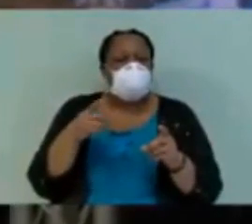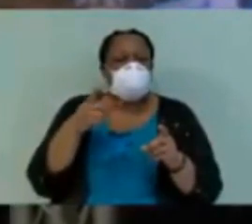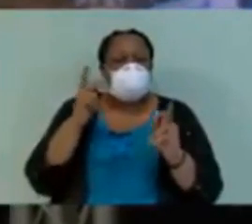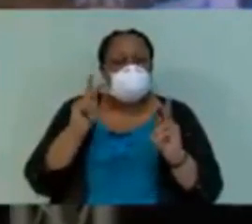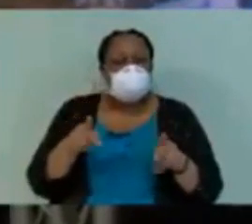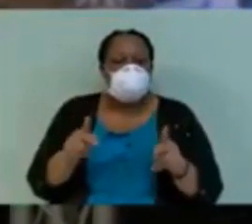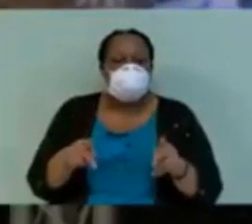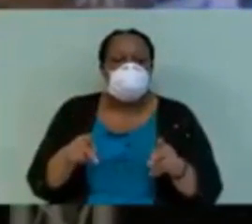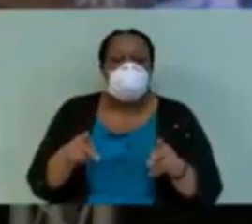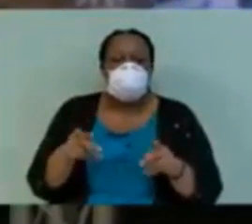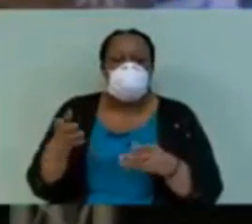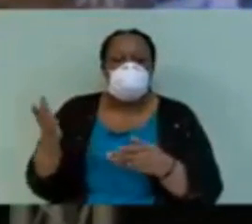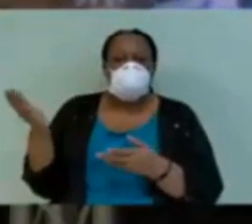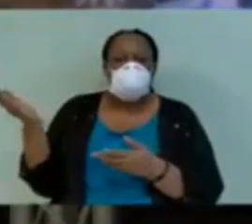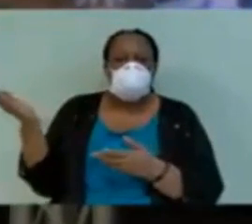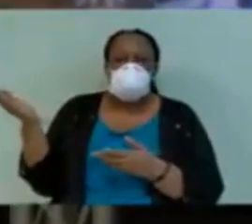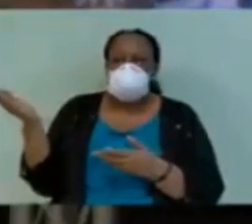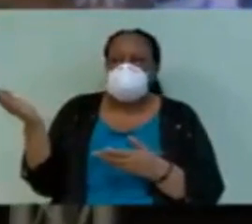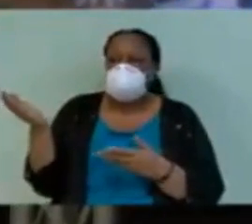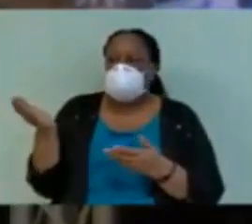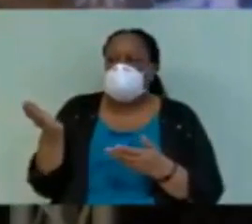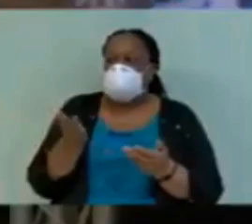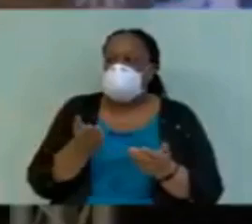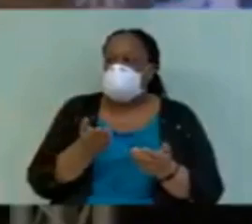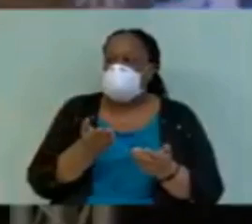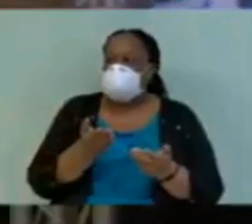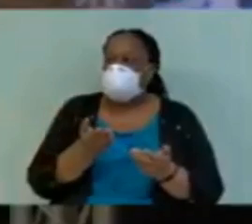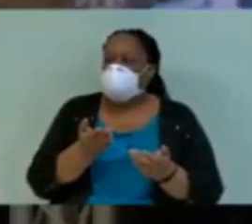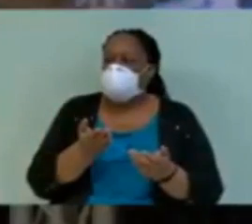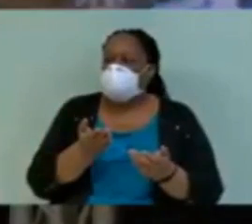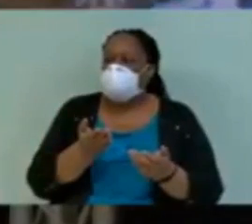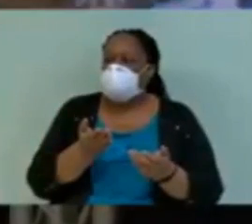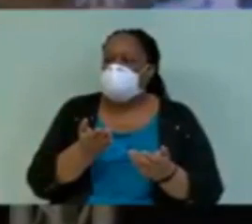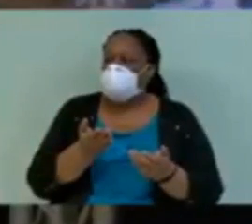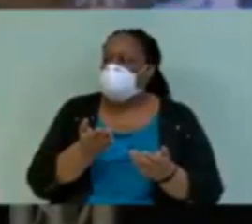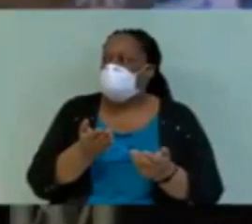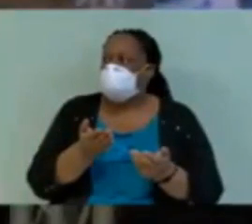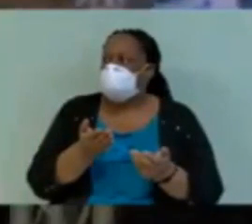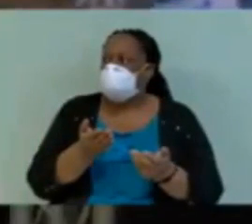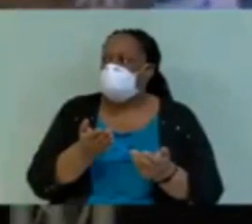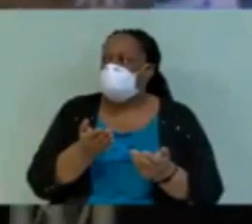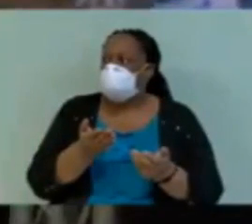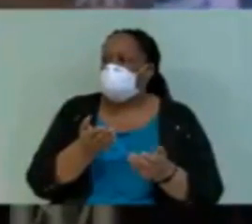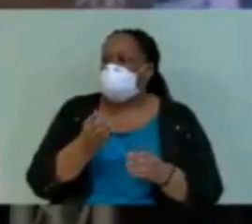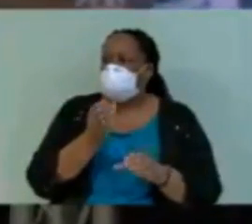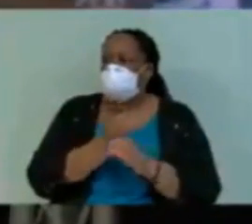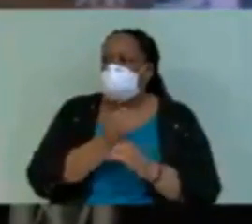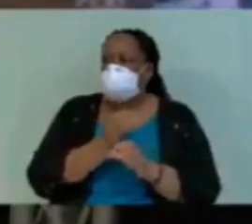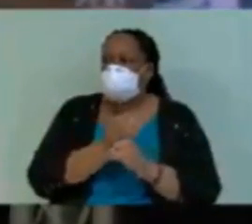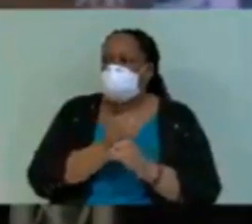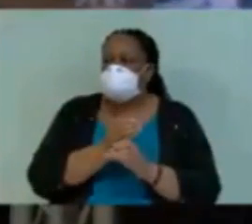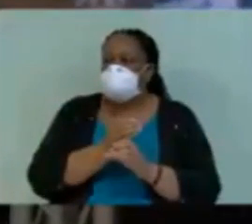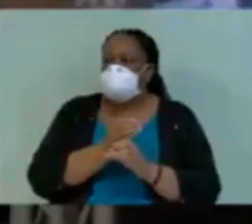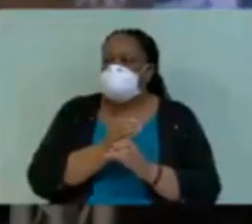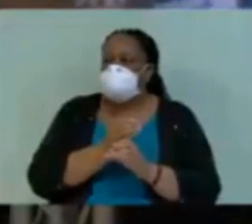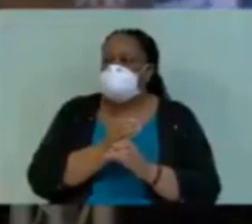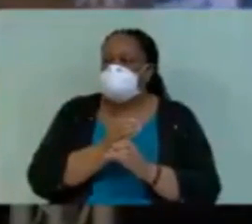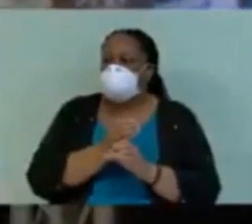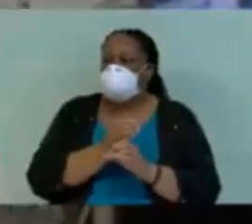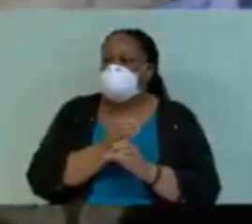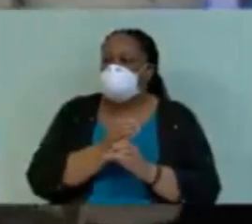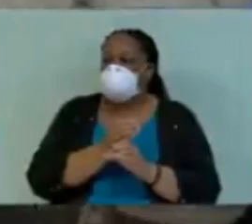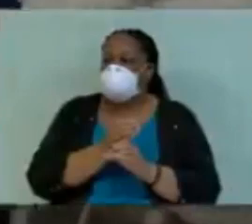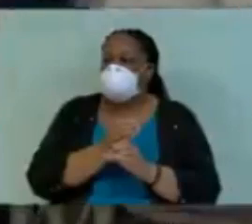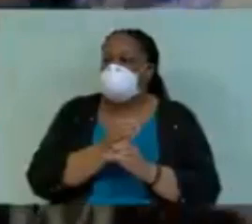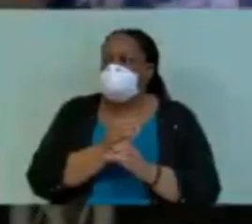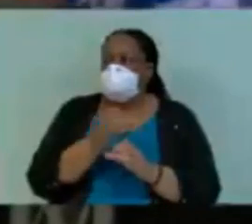Thank you, Attorney General. This question is for the Comptroller of Customs. Is there any